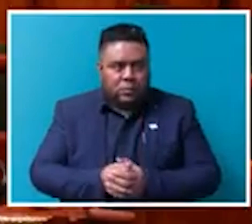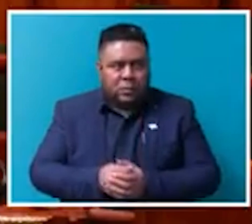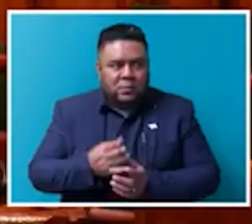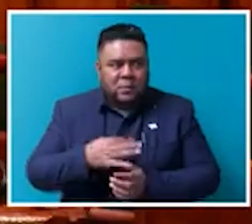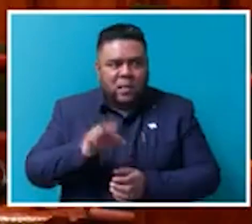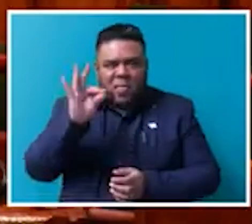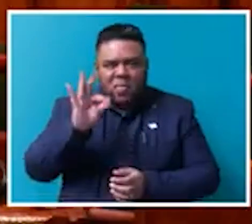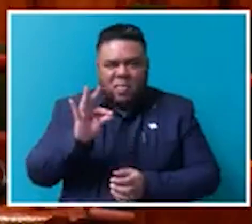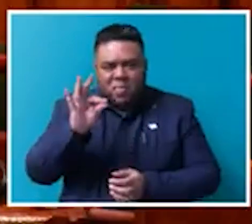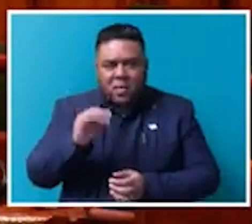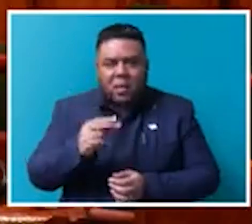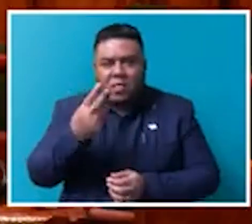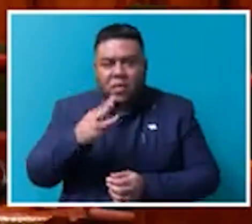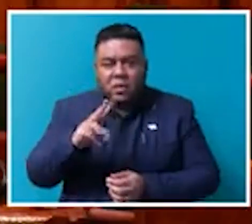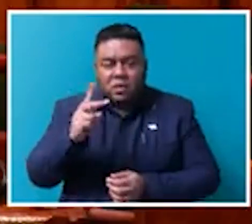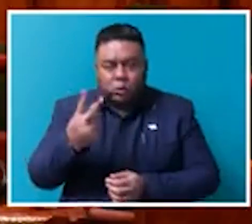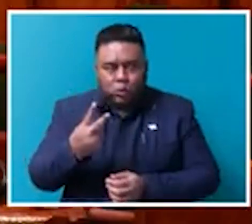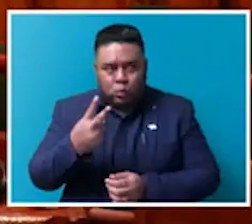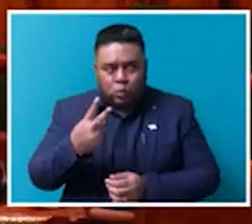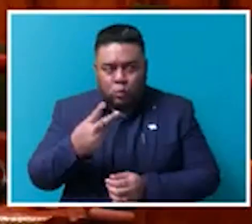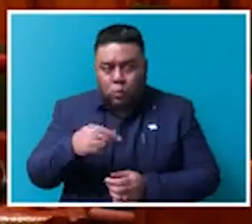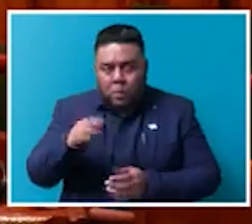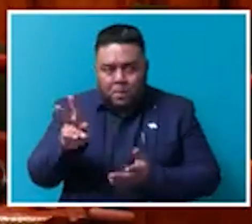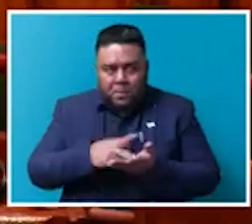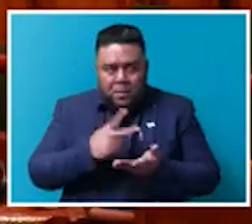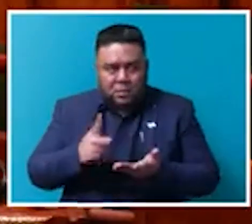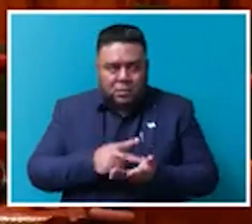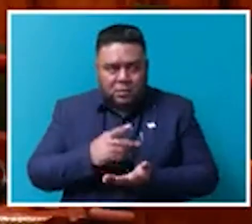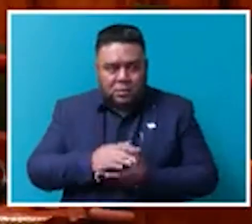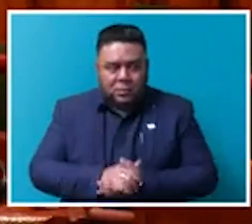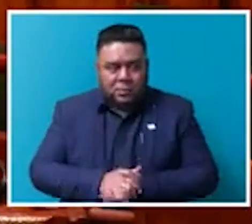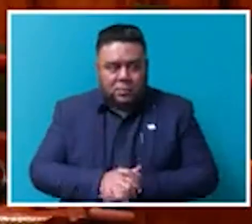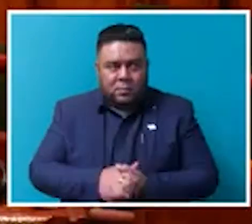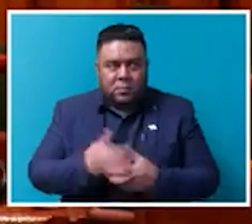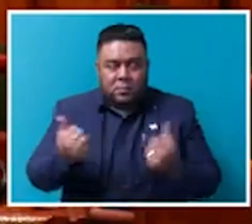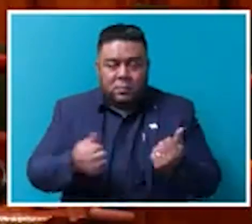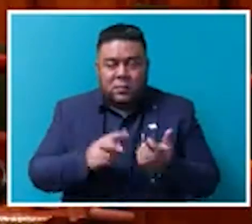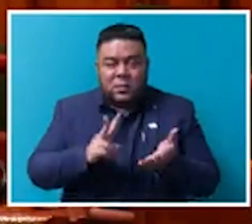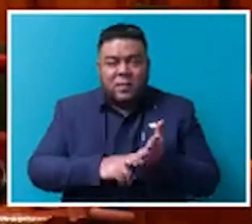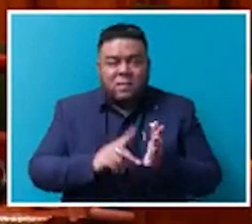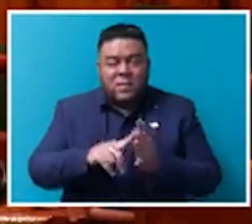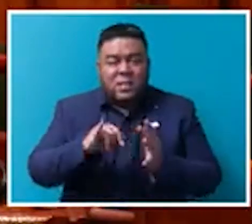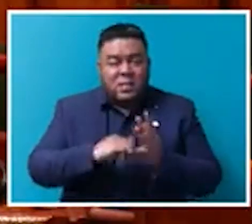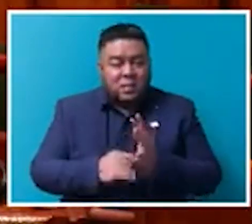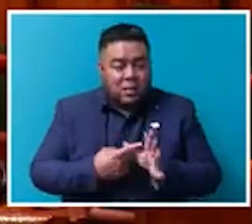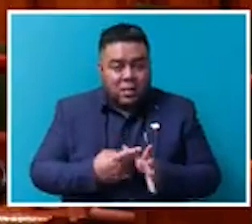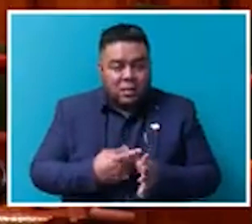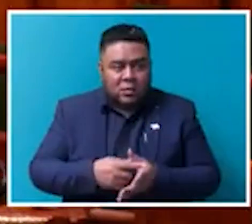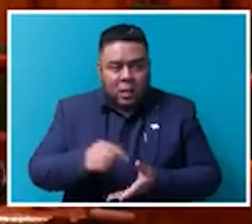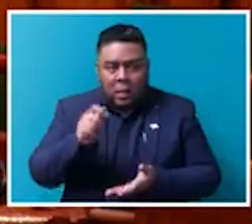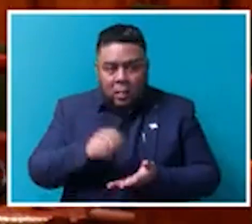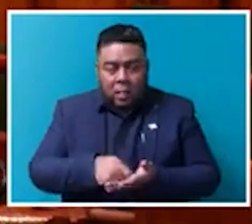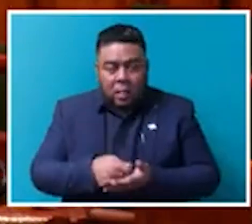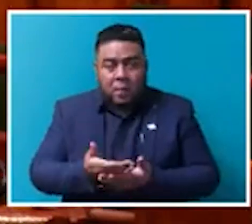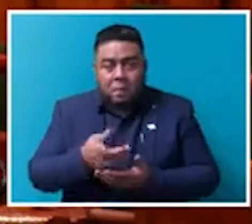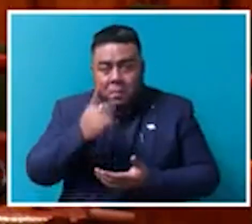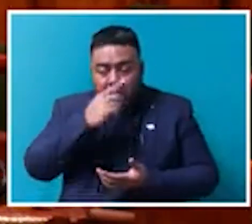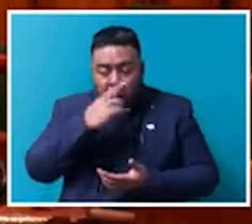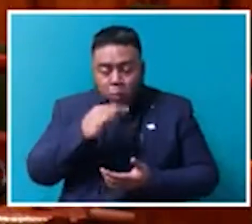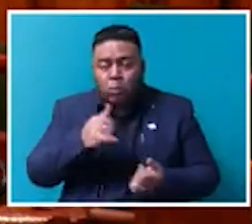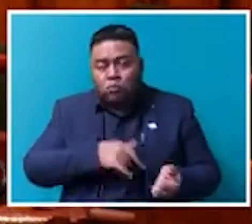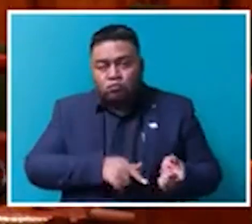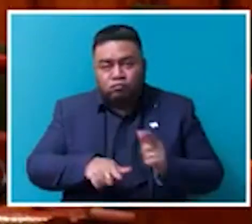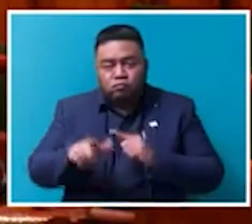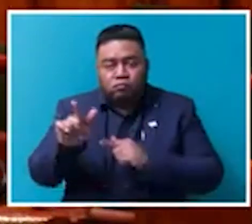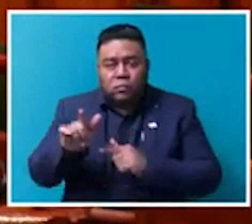32 pages instead of 64 pages, because most of the visas now are electronic. For those that travel through Australia,